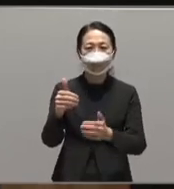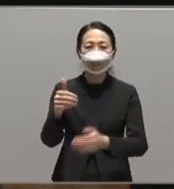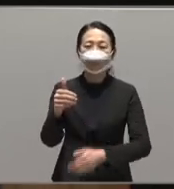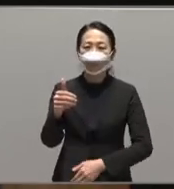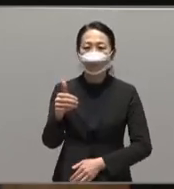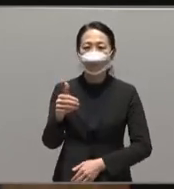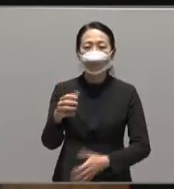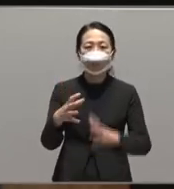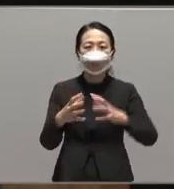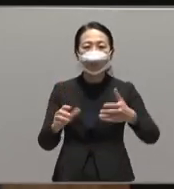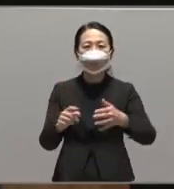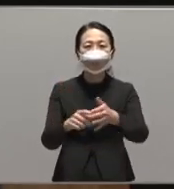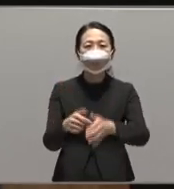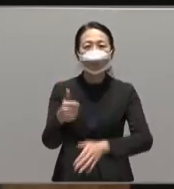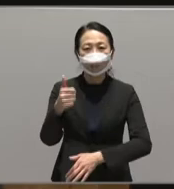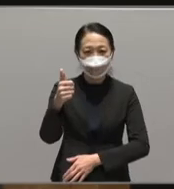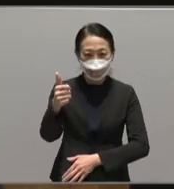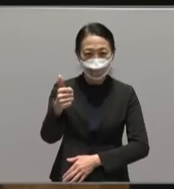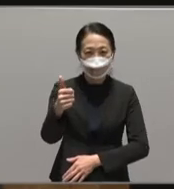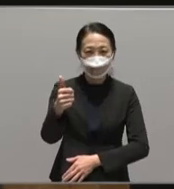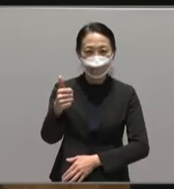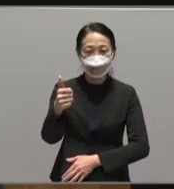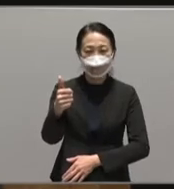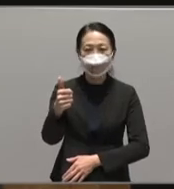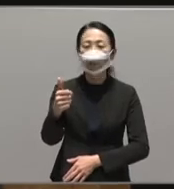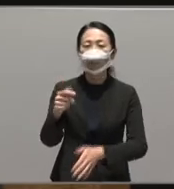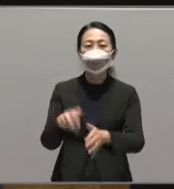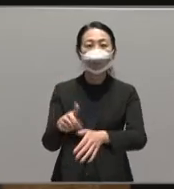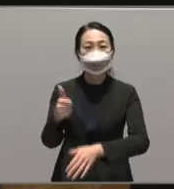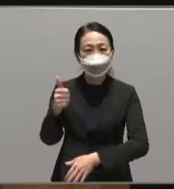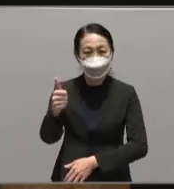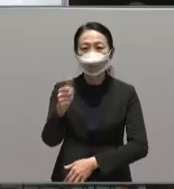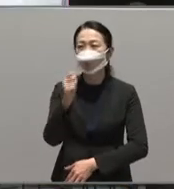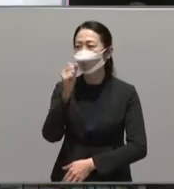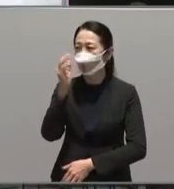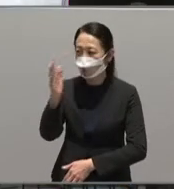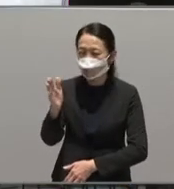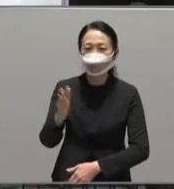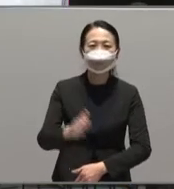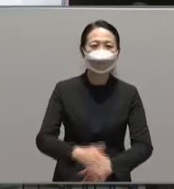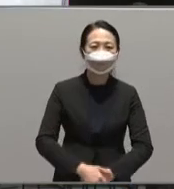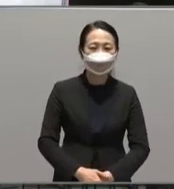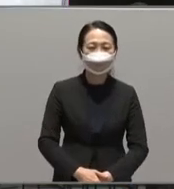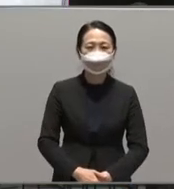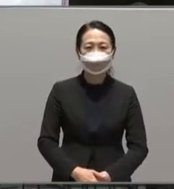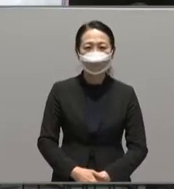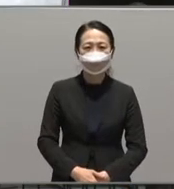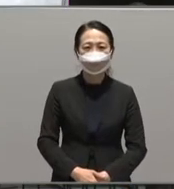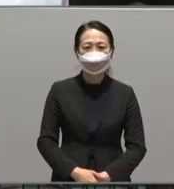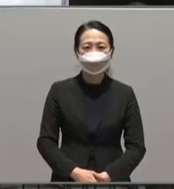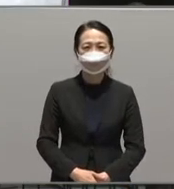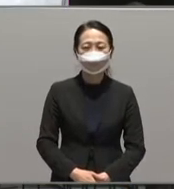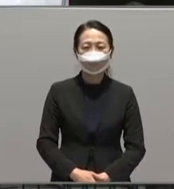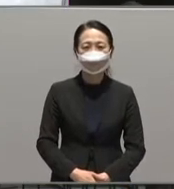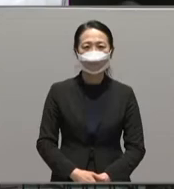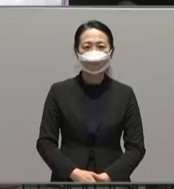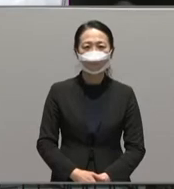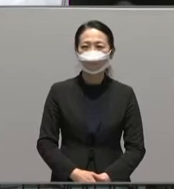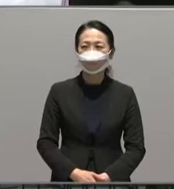Kazuhiro Imamura, Executive Managing Director of Fukuoka Veterinary Medical Association. Dr. Imamura, please begin.